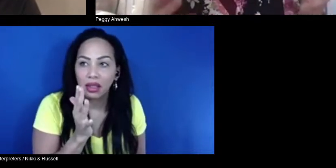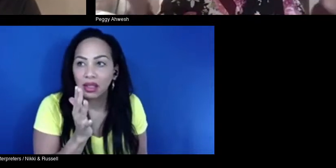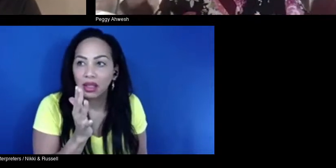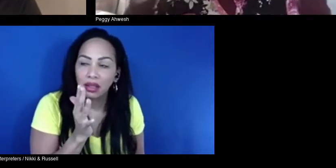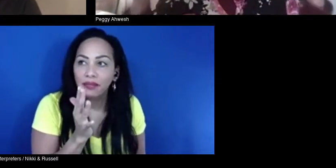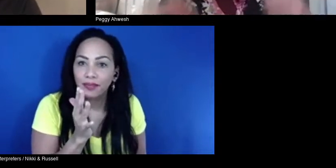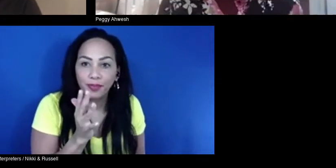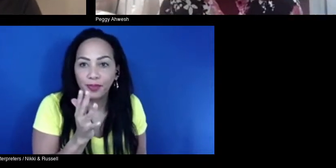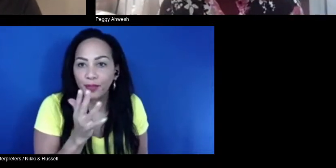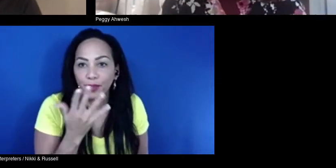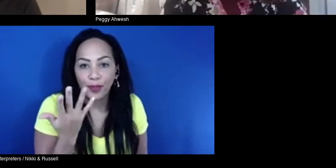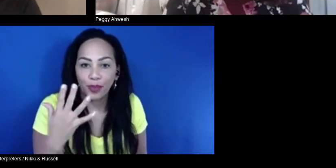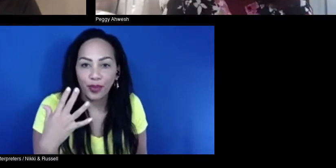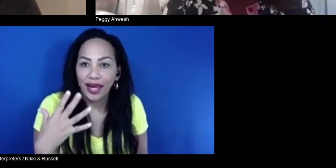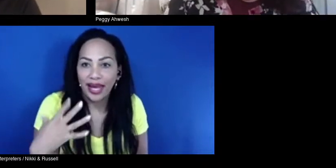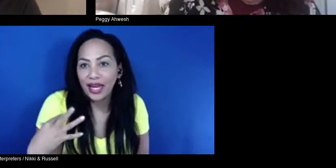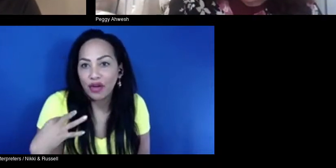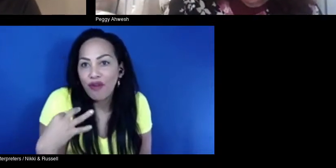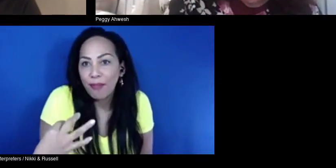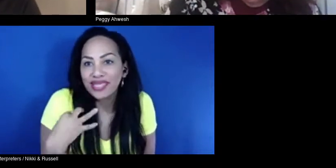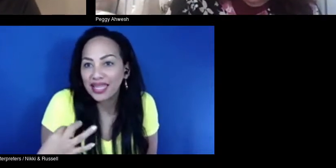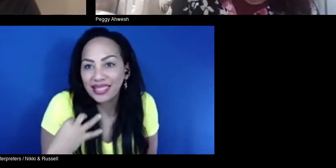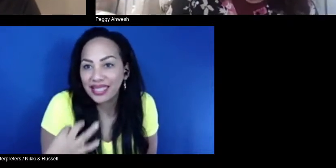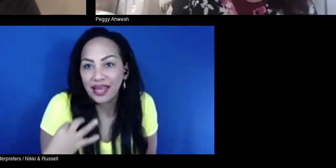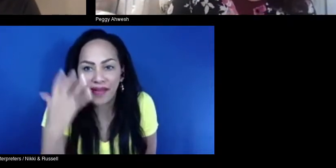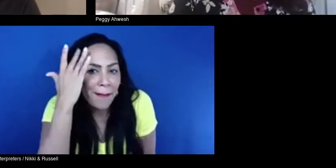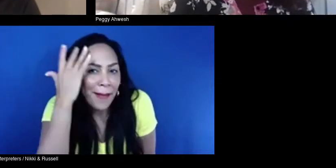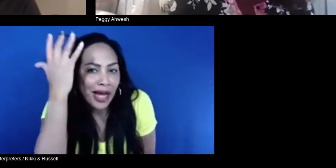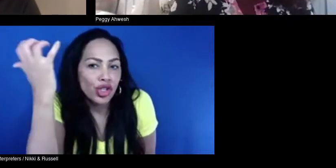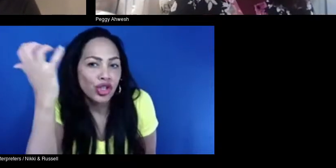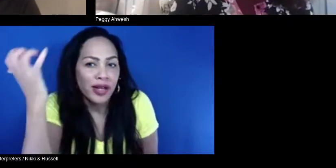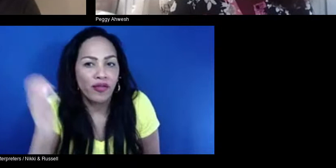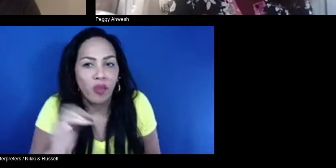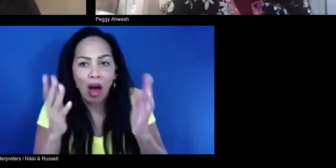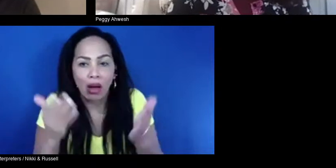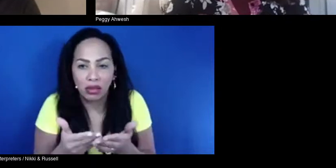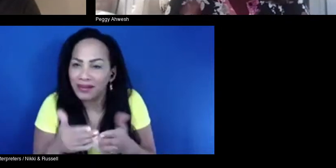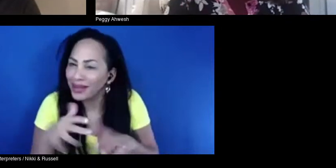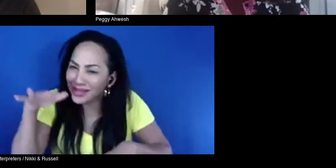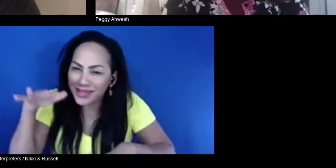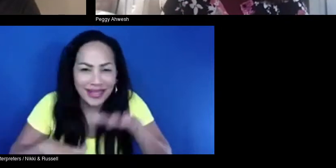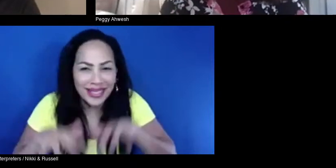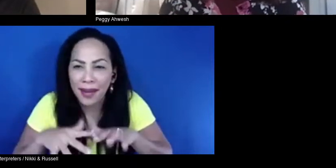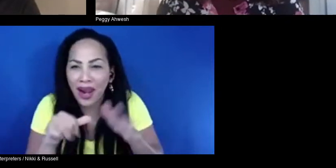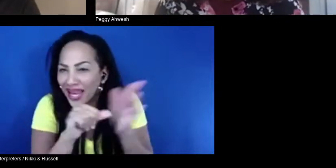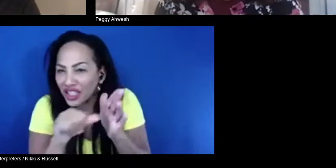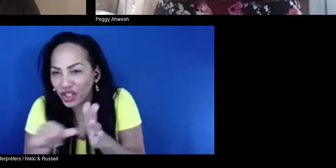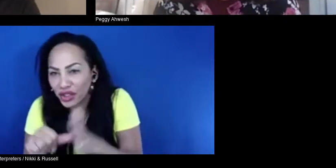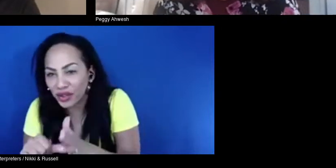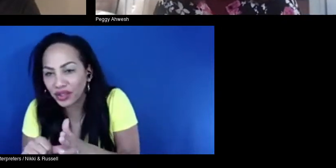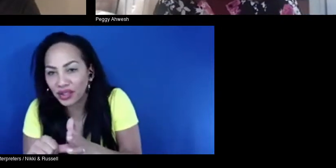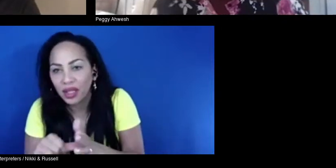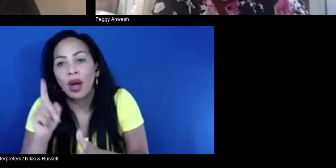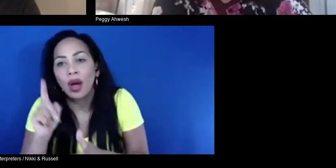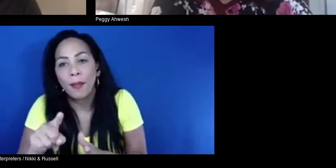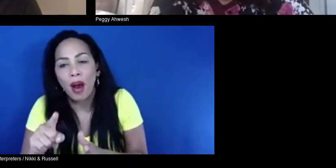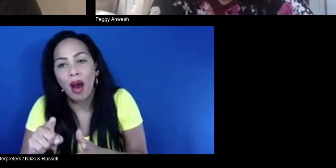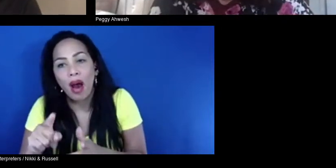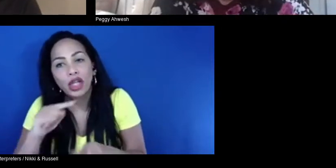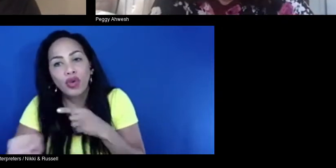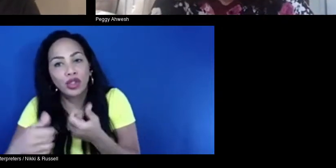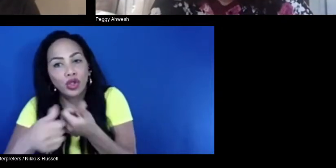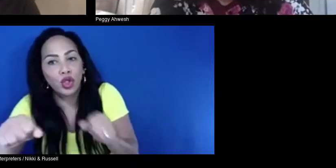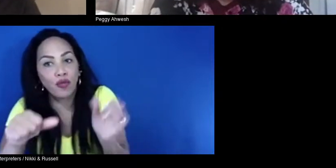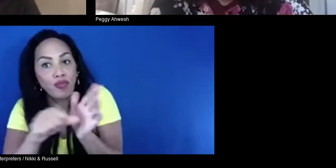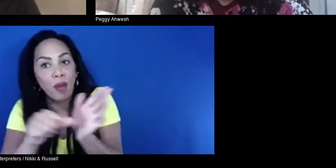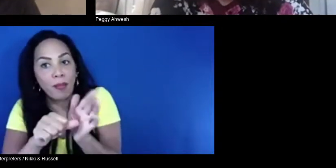The representable world. They're very similar issues, but I attack it from the other side. I